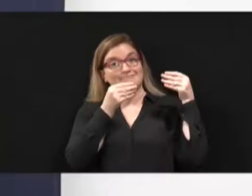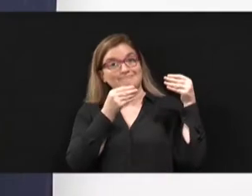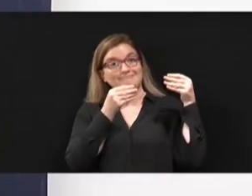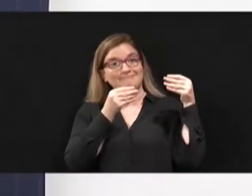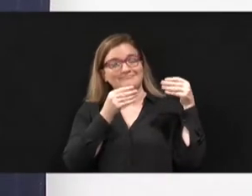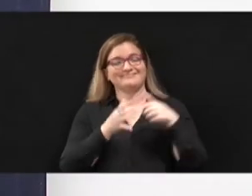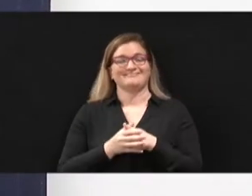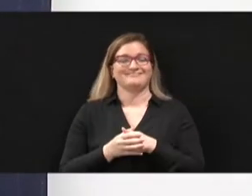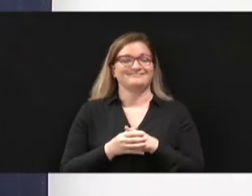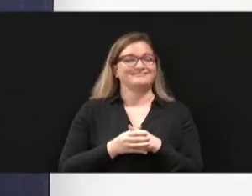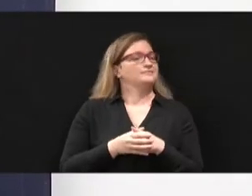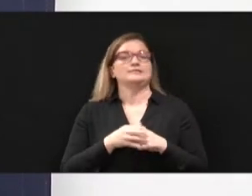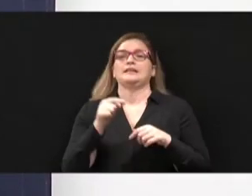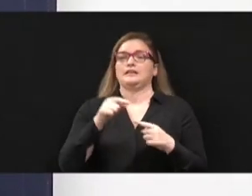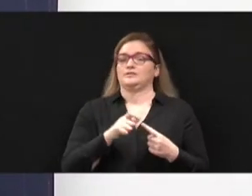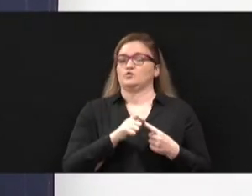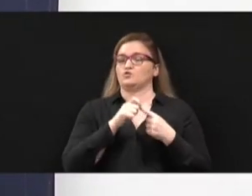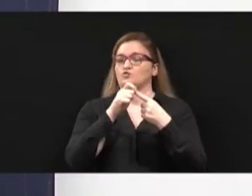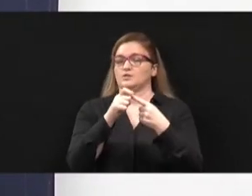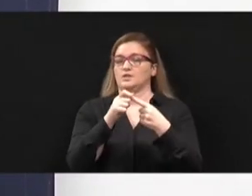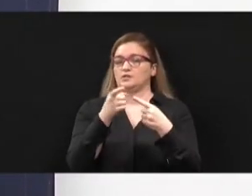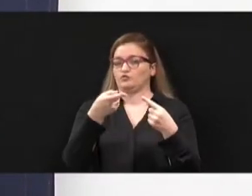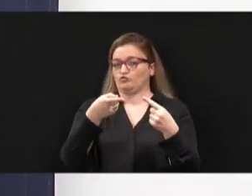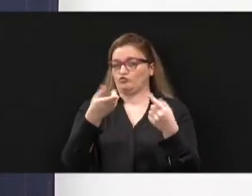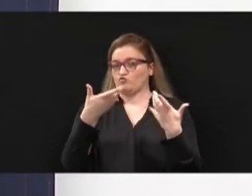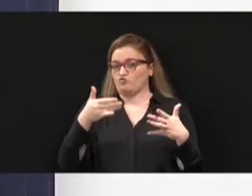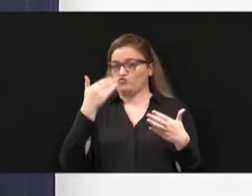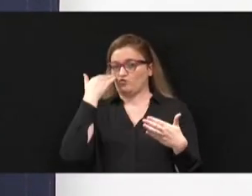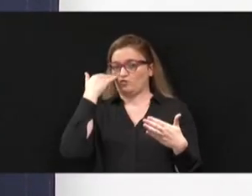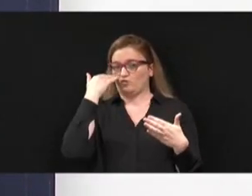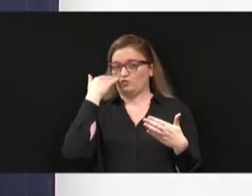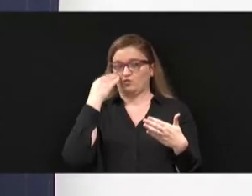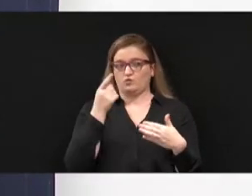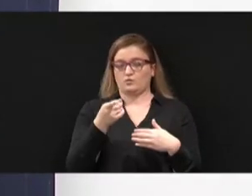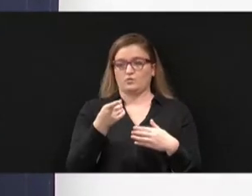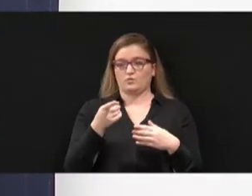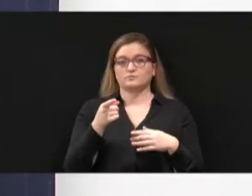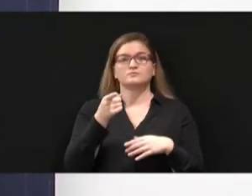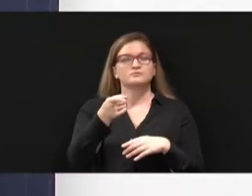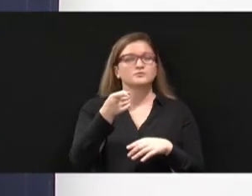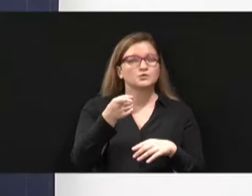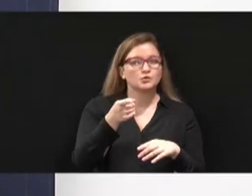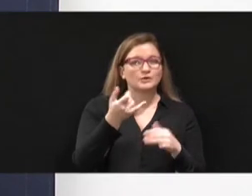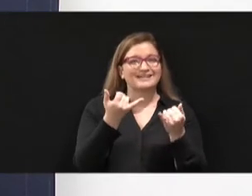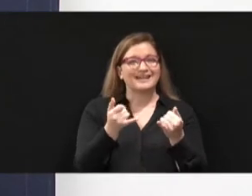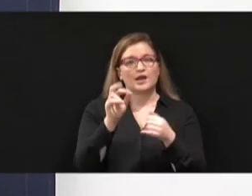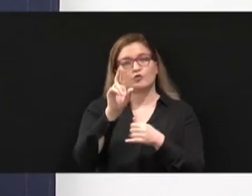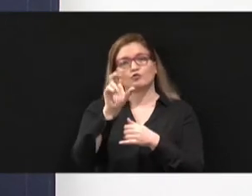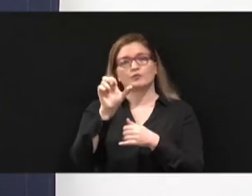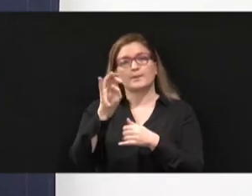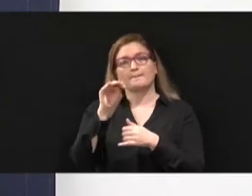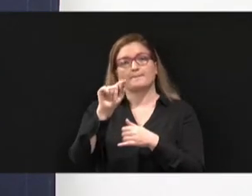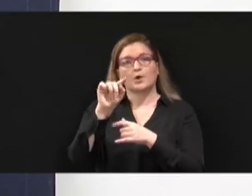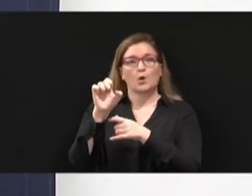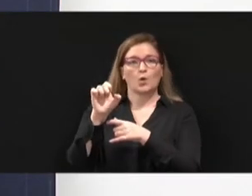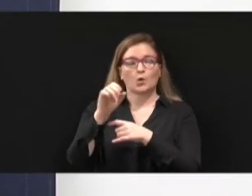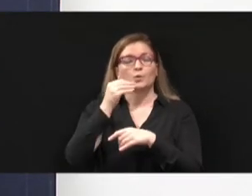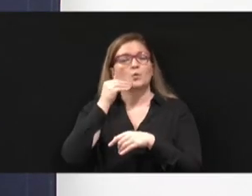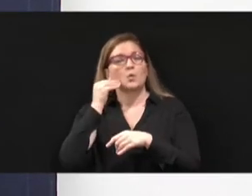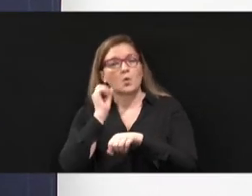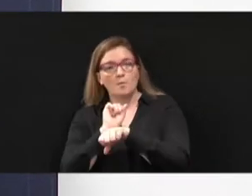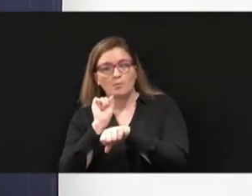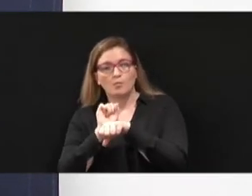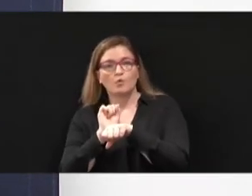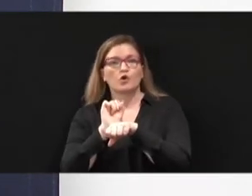it's unique, as many of you know from remote, where you're working in remote and you're teaching at the